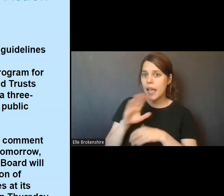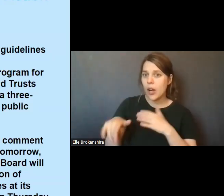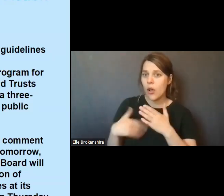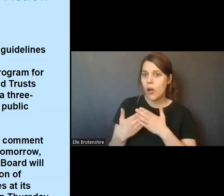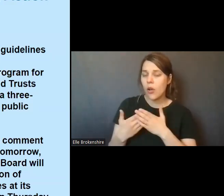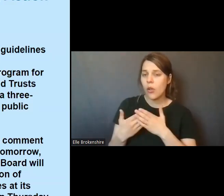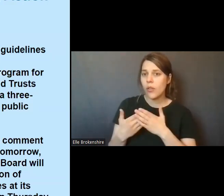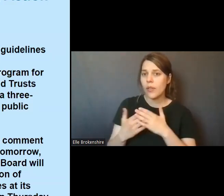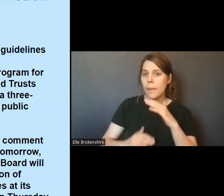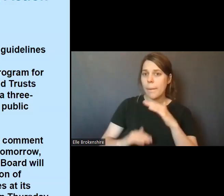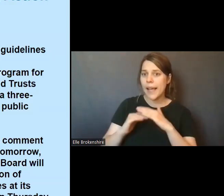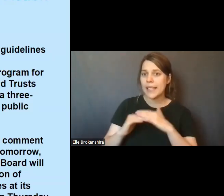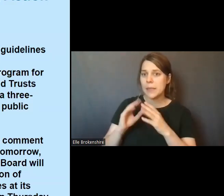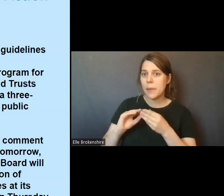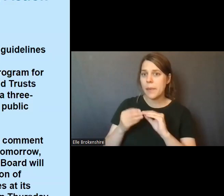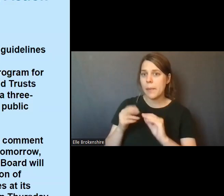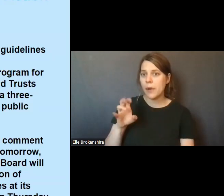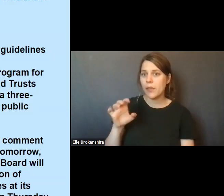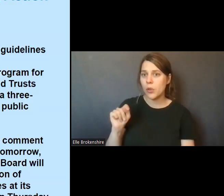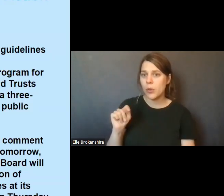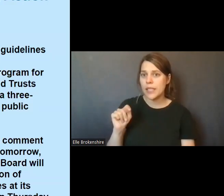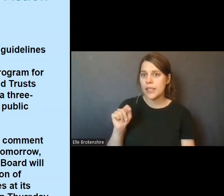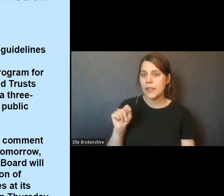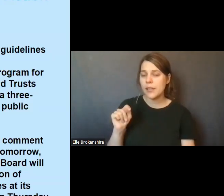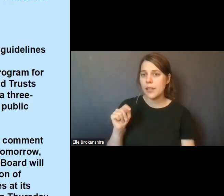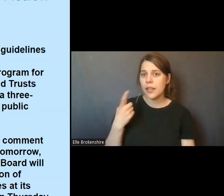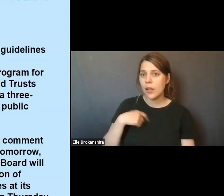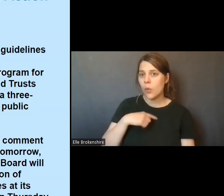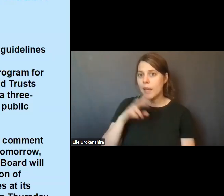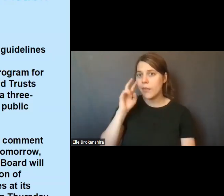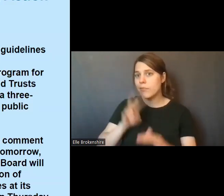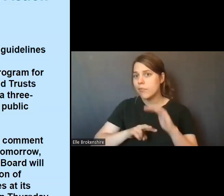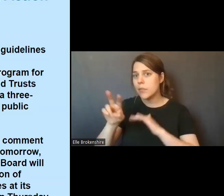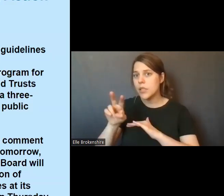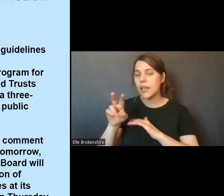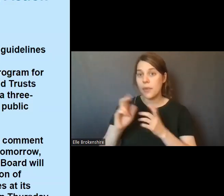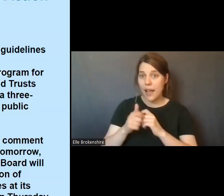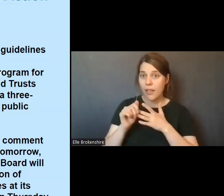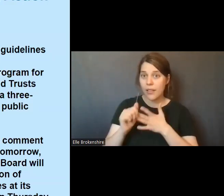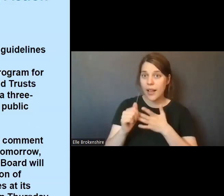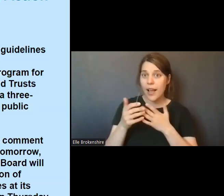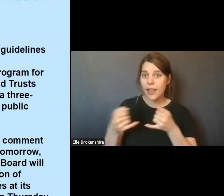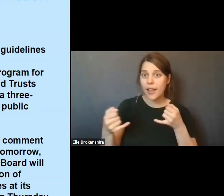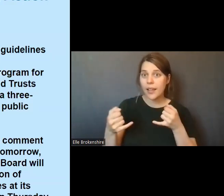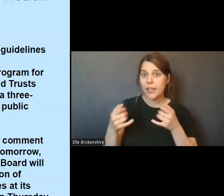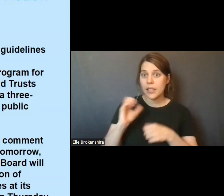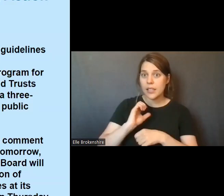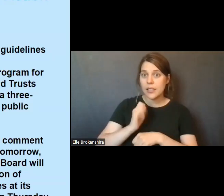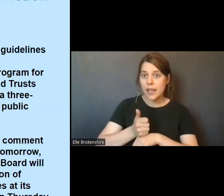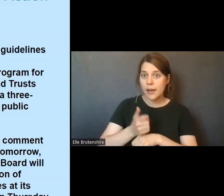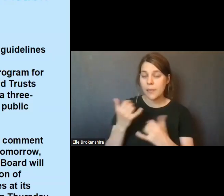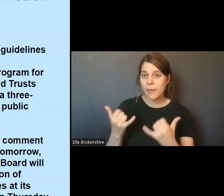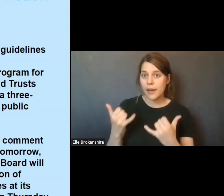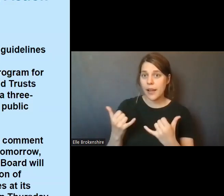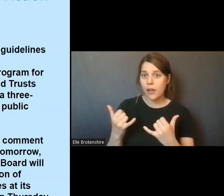the maximum number of units that we've kind of projected, with the way the guidelines are structured, sort of on the